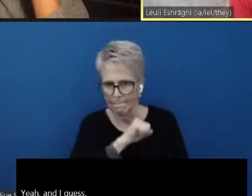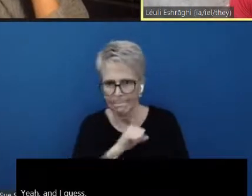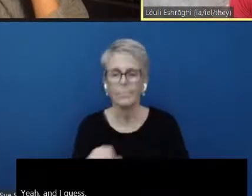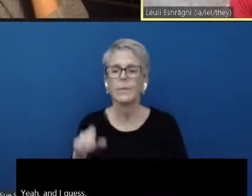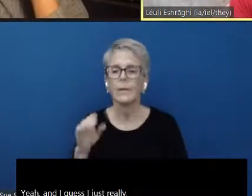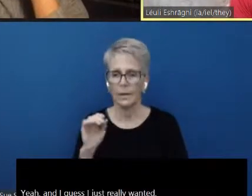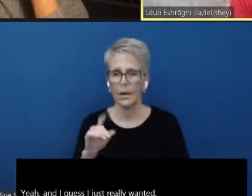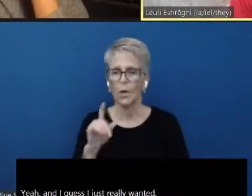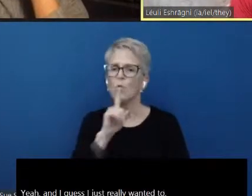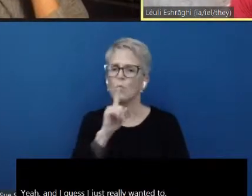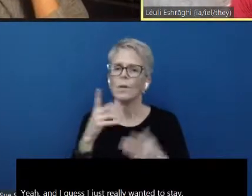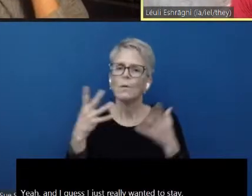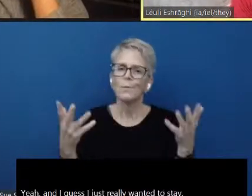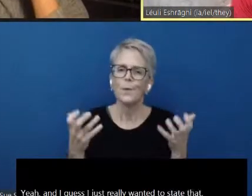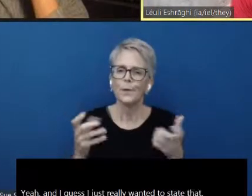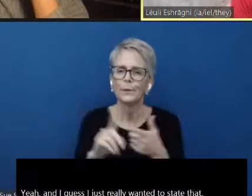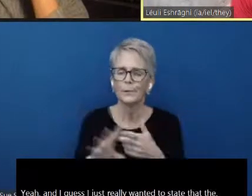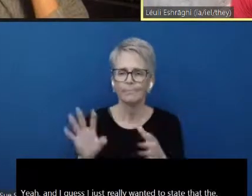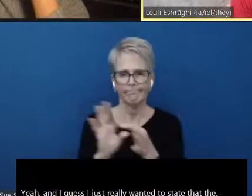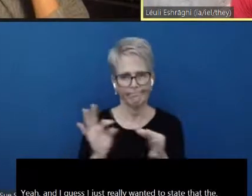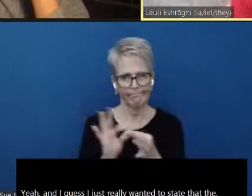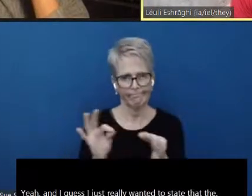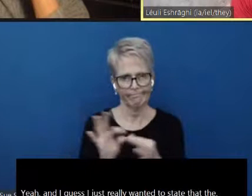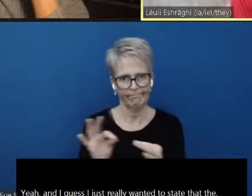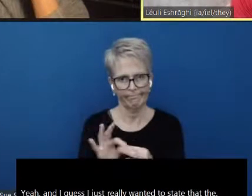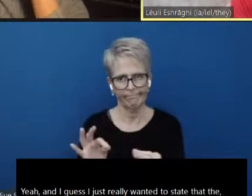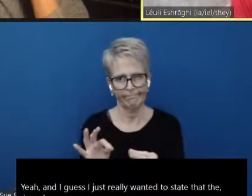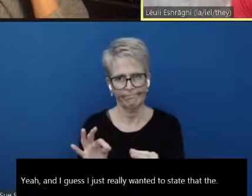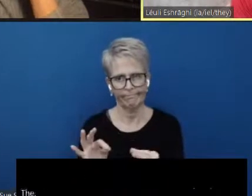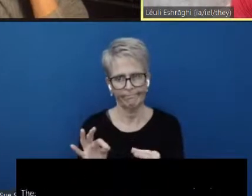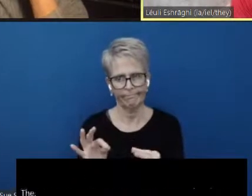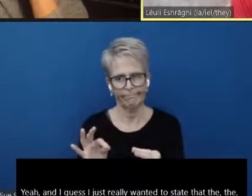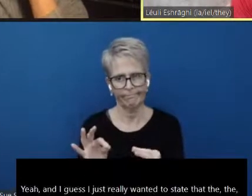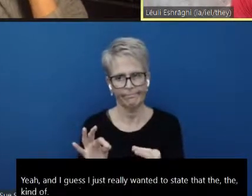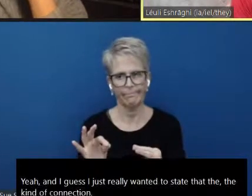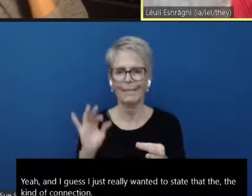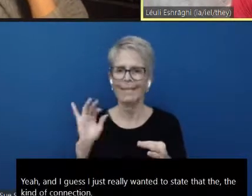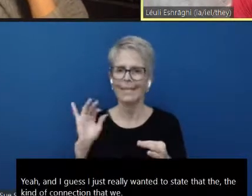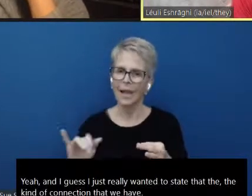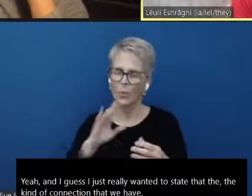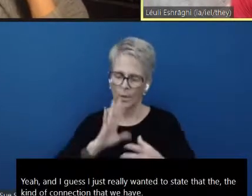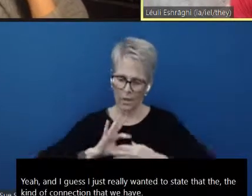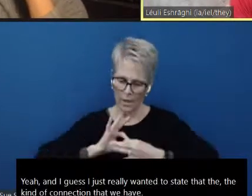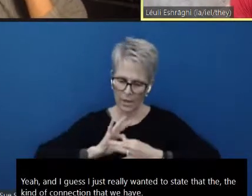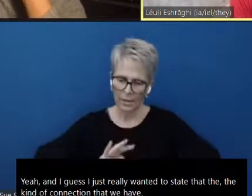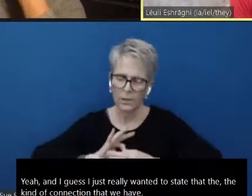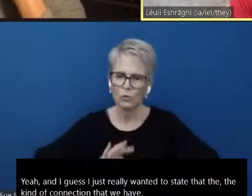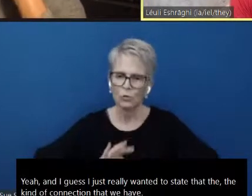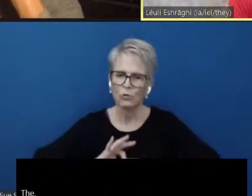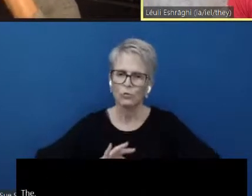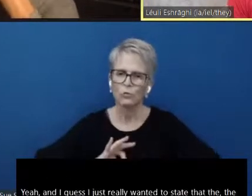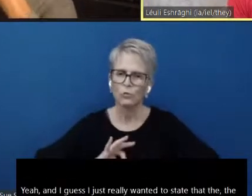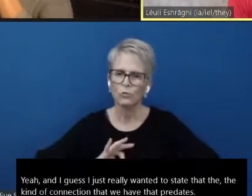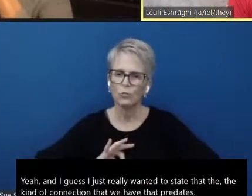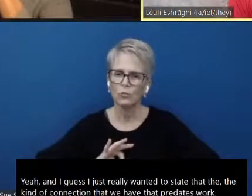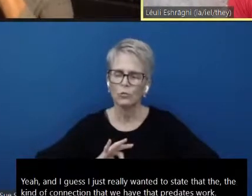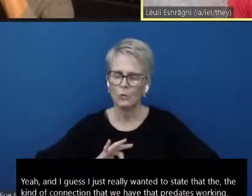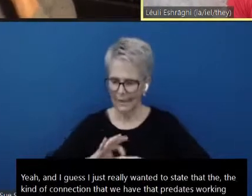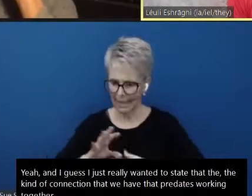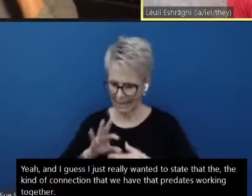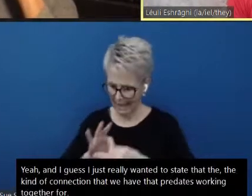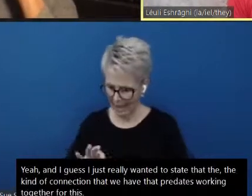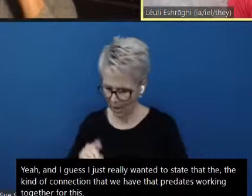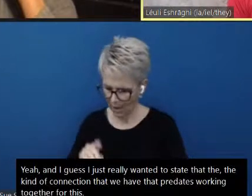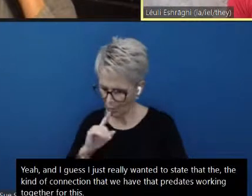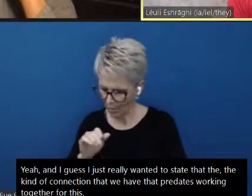guess I just really wanted to state that the kind of connection that we have that predates working together